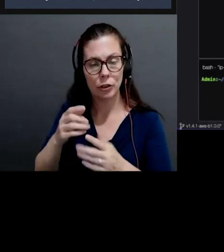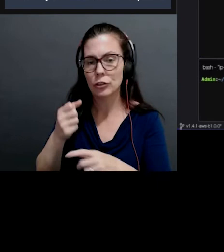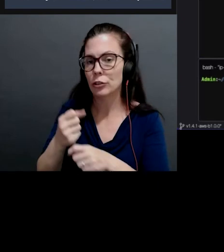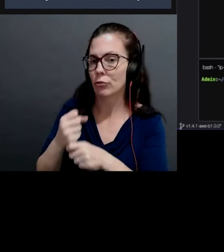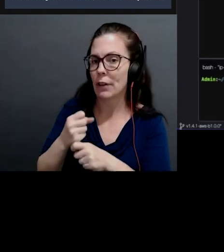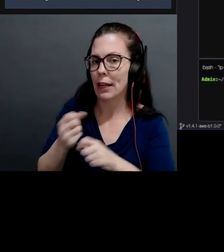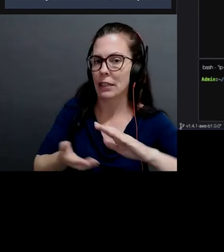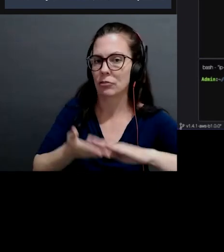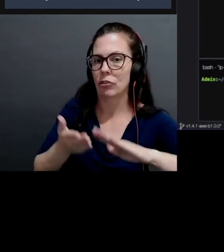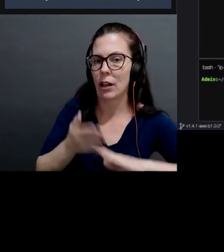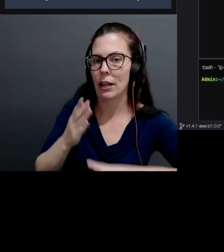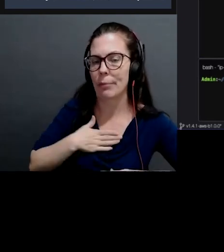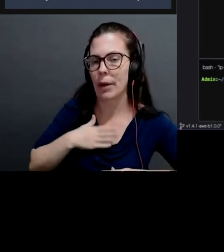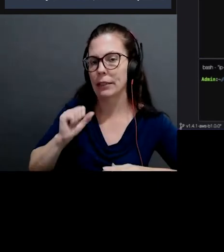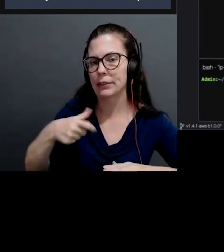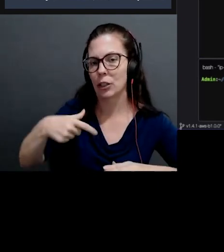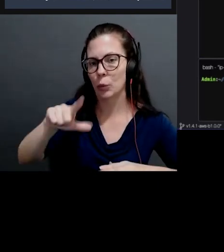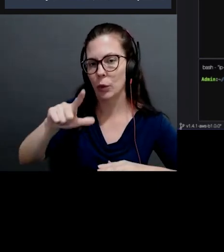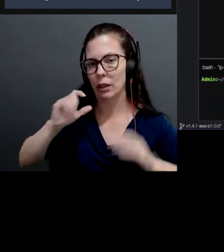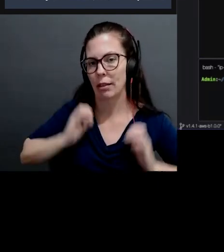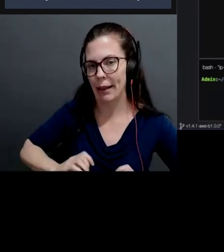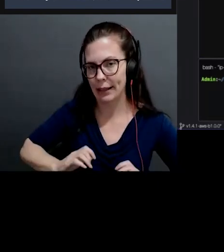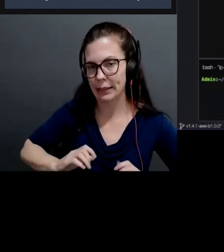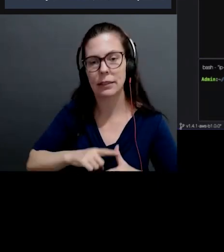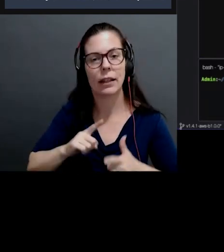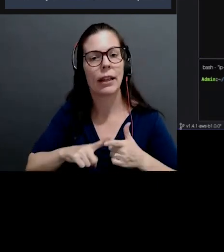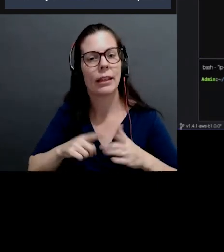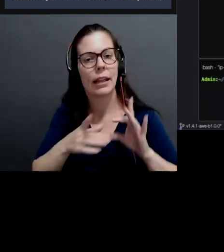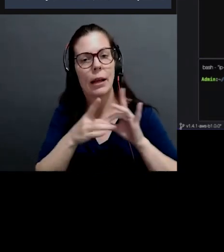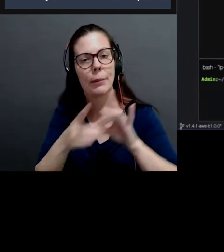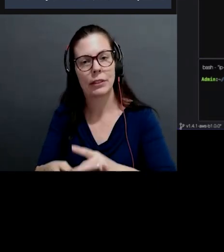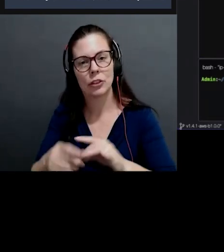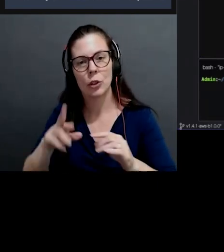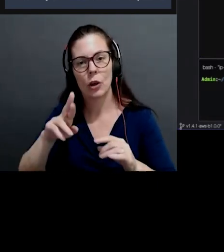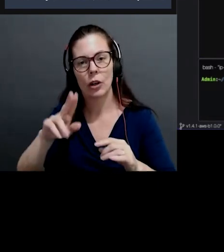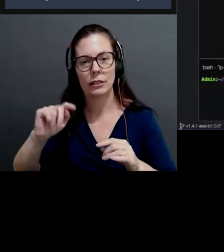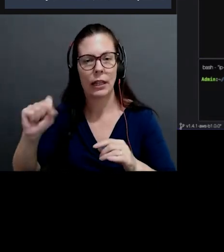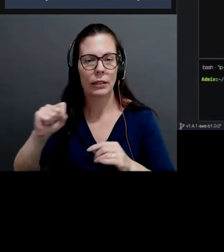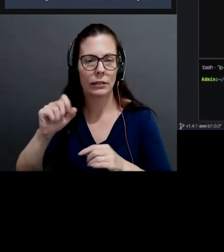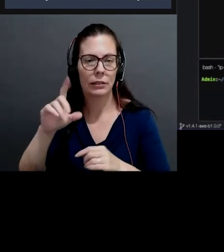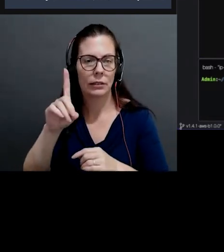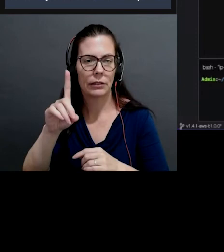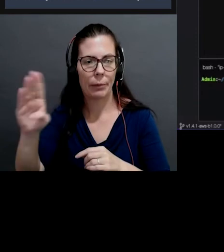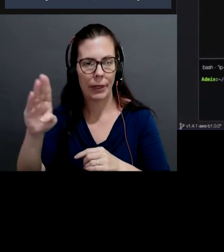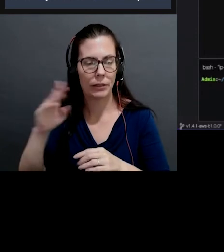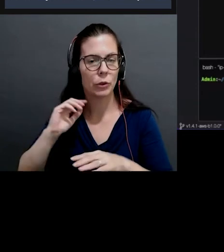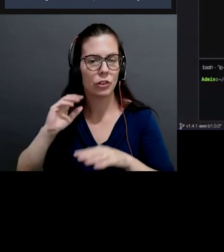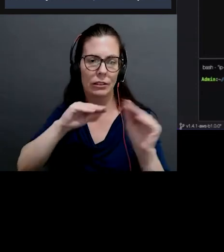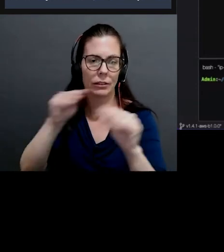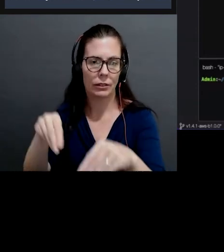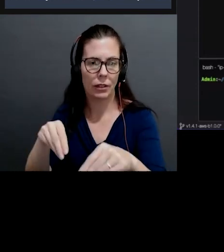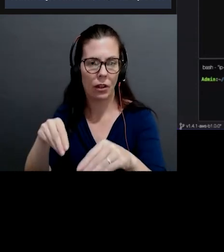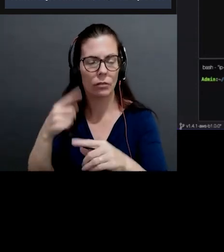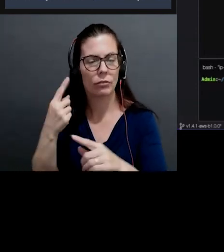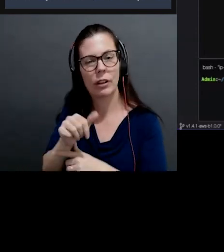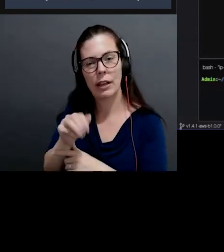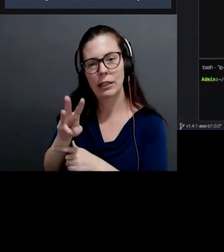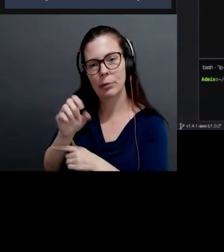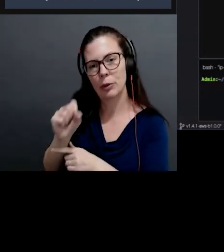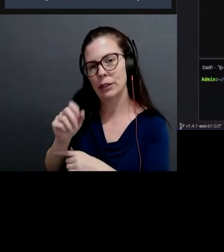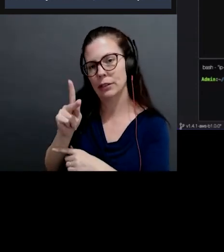my SQL client, and then I'm connecting to my RDS database, which I have installed as part of the AWS Kubeflow